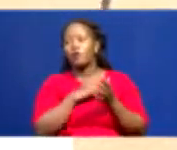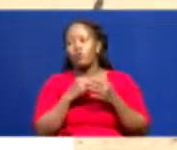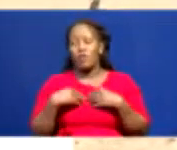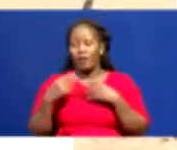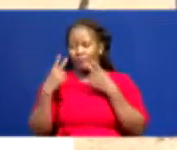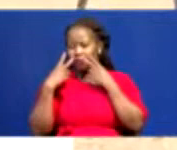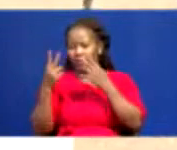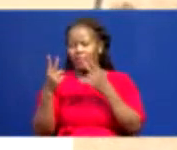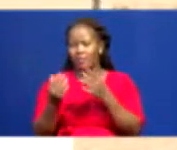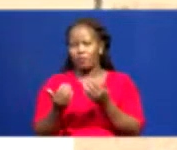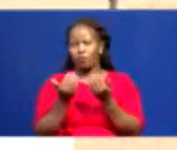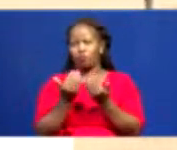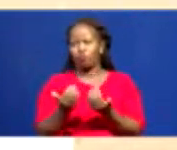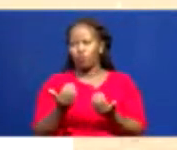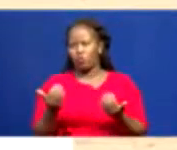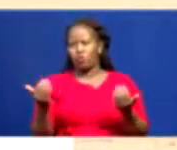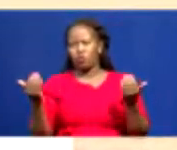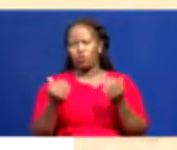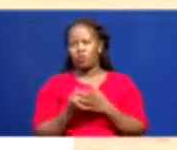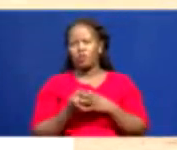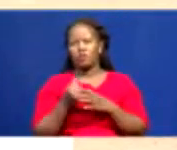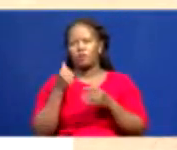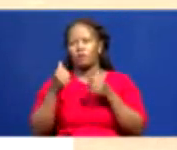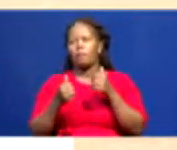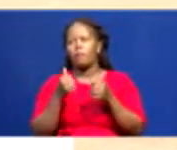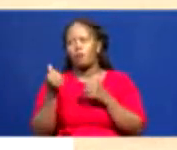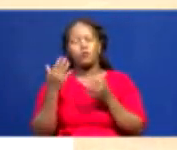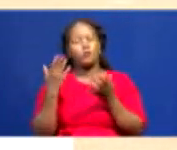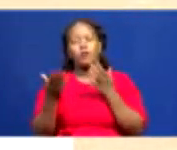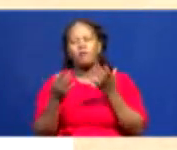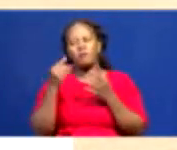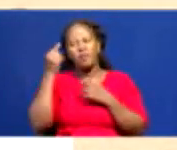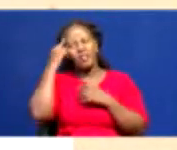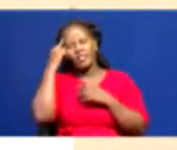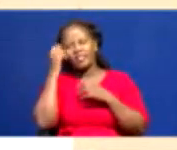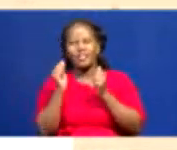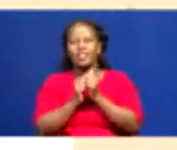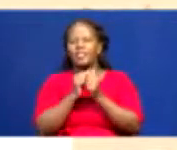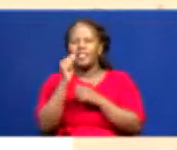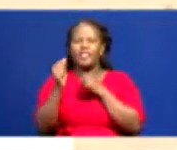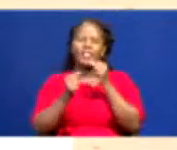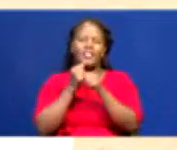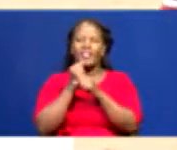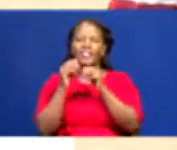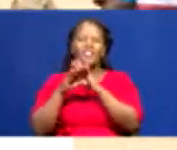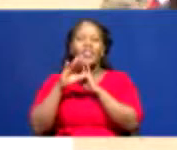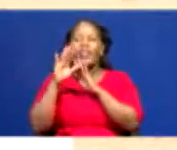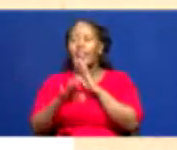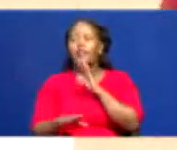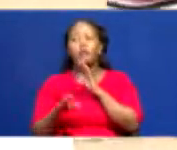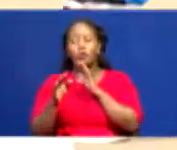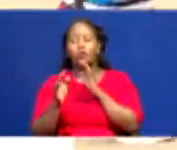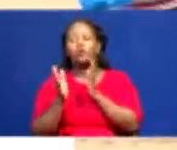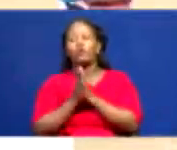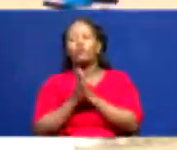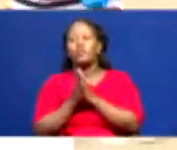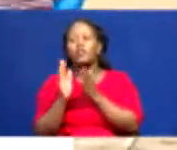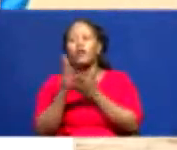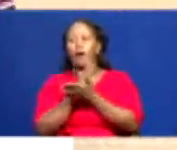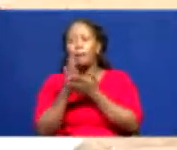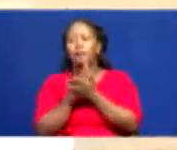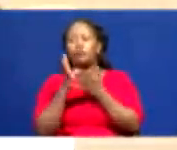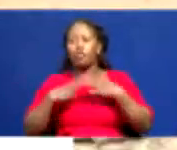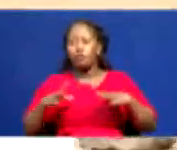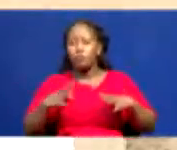children, which we approximate even could be 10 years and below, in the midst of the crowds that